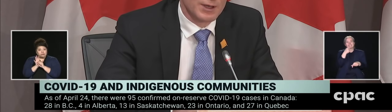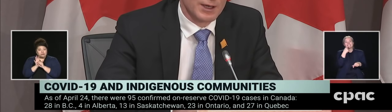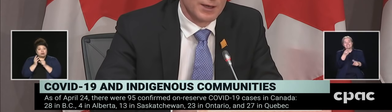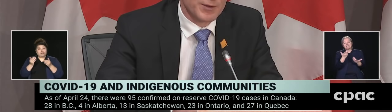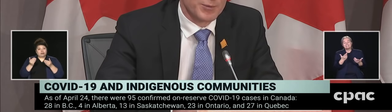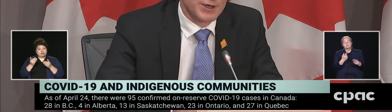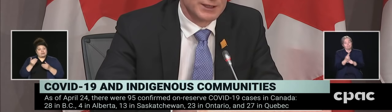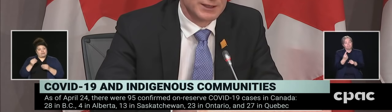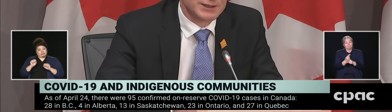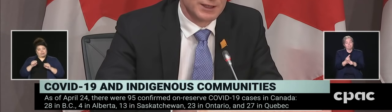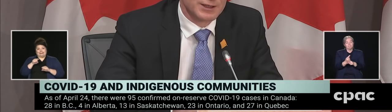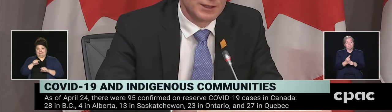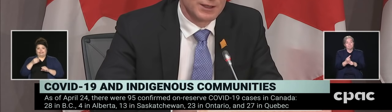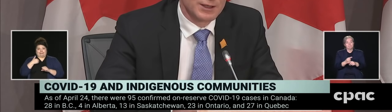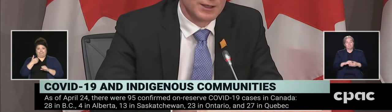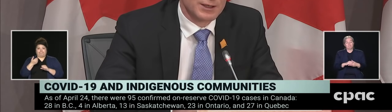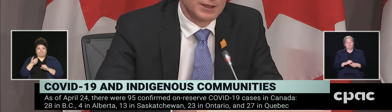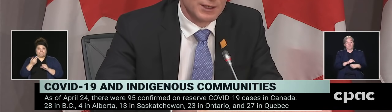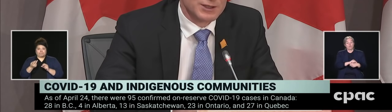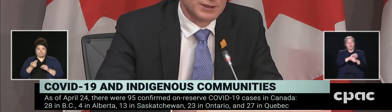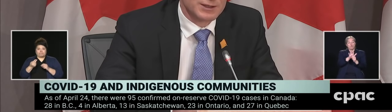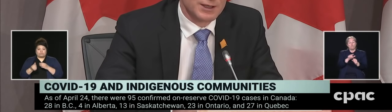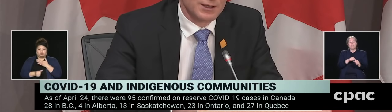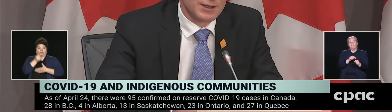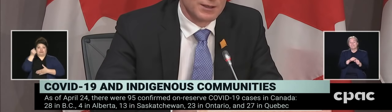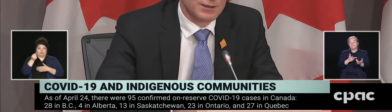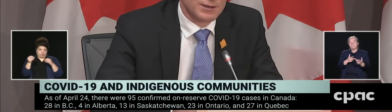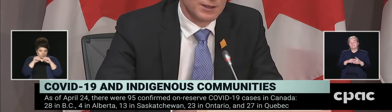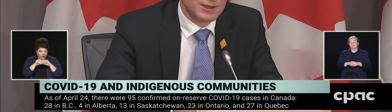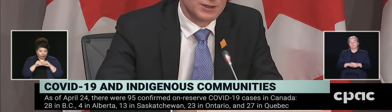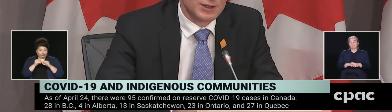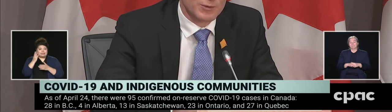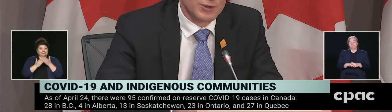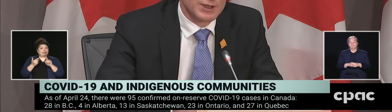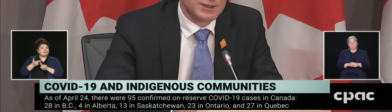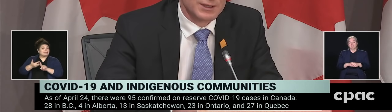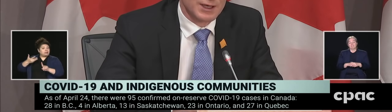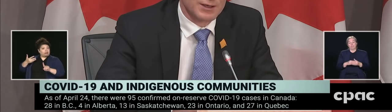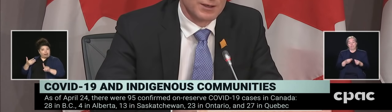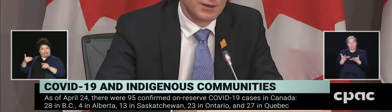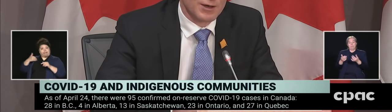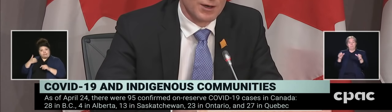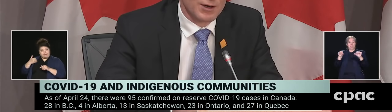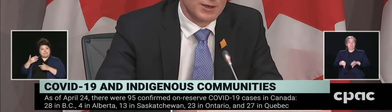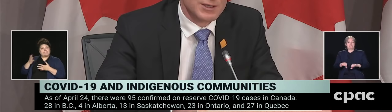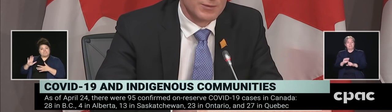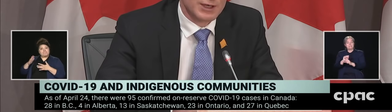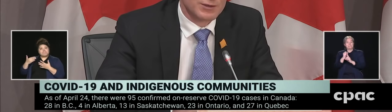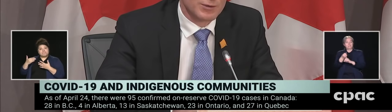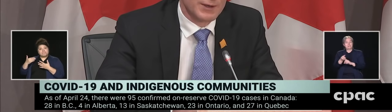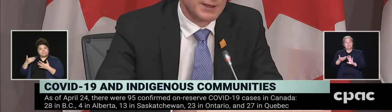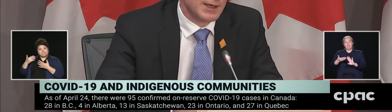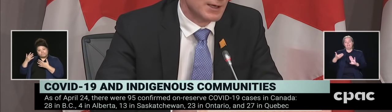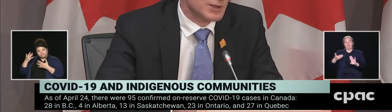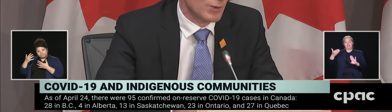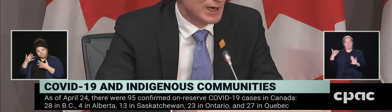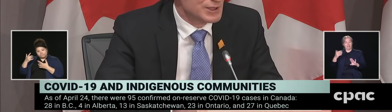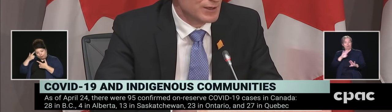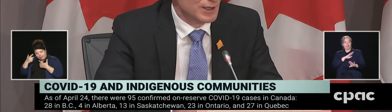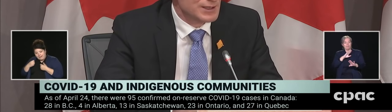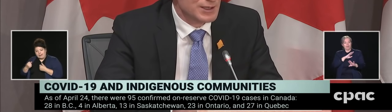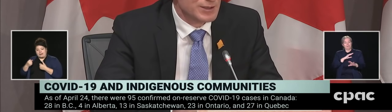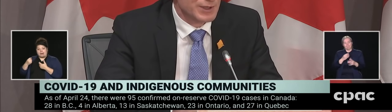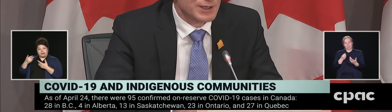all the pre-existing conditions that Indigenous communities are subject to. That is a